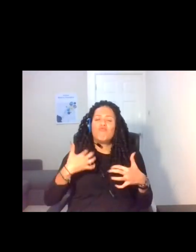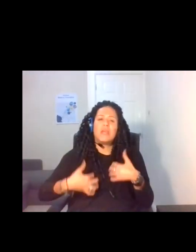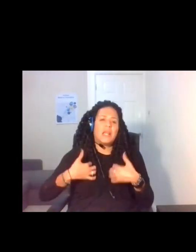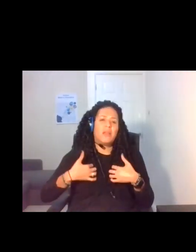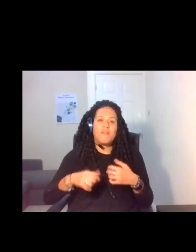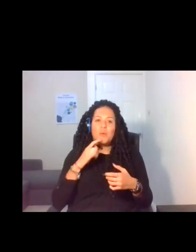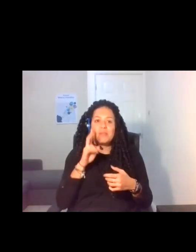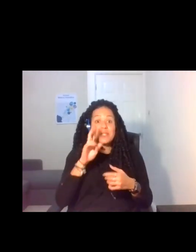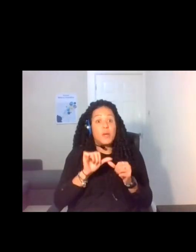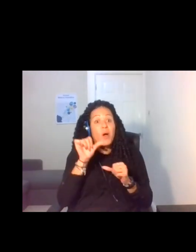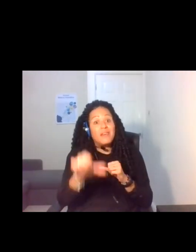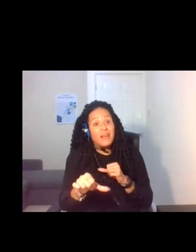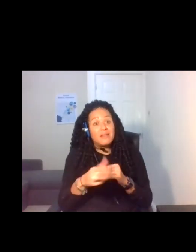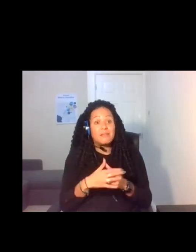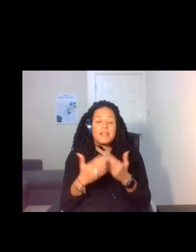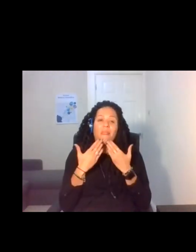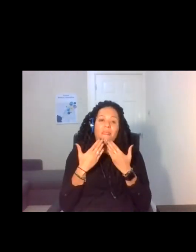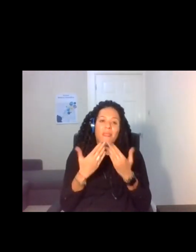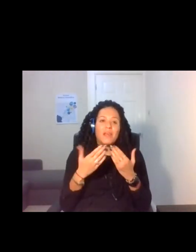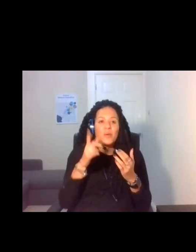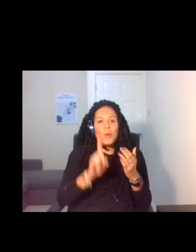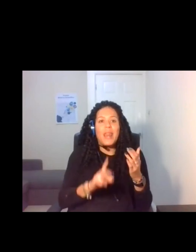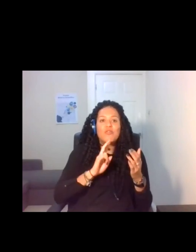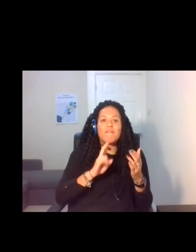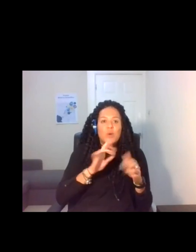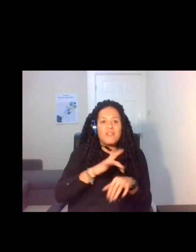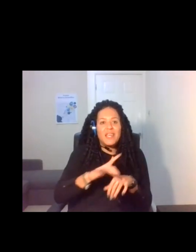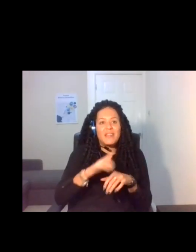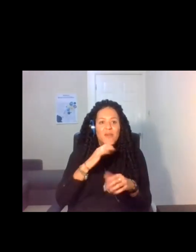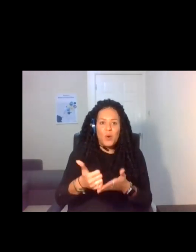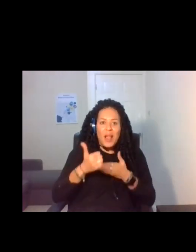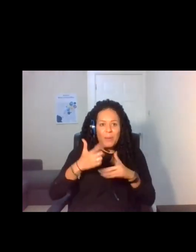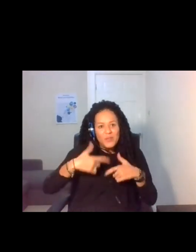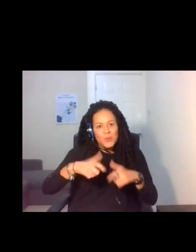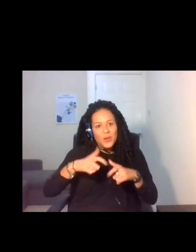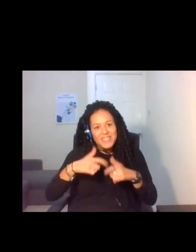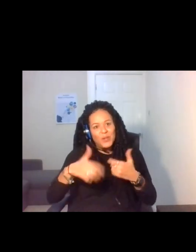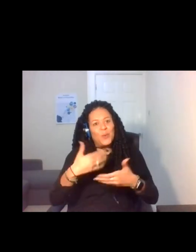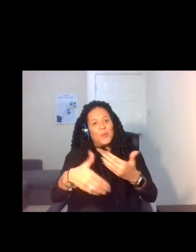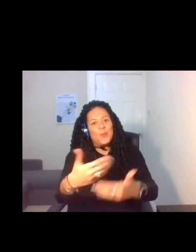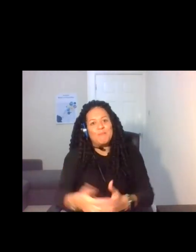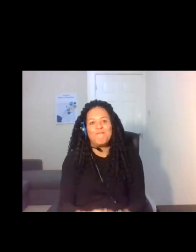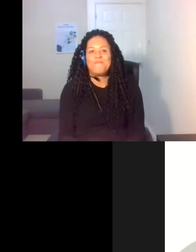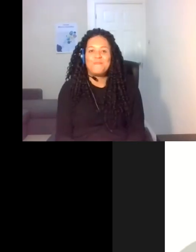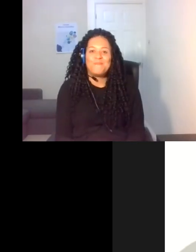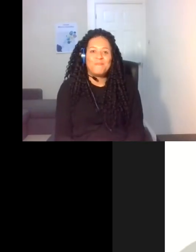what comes next. So thanks a lot to Electric Voice Theatre for helping us continue this journey.